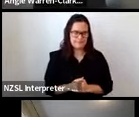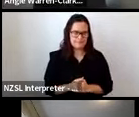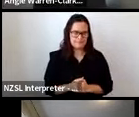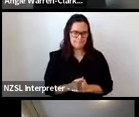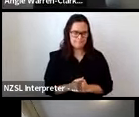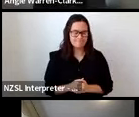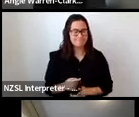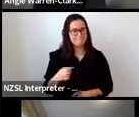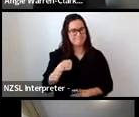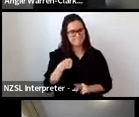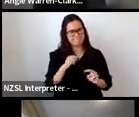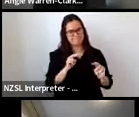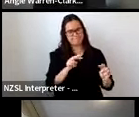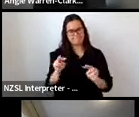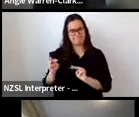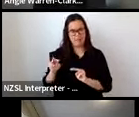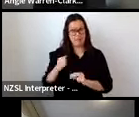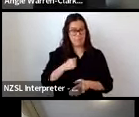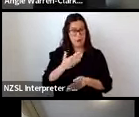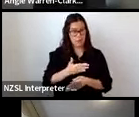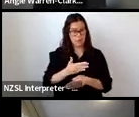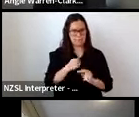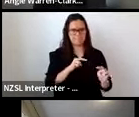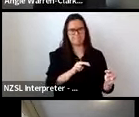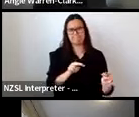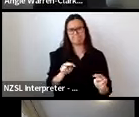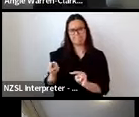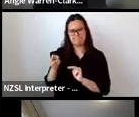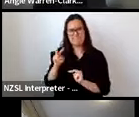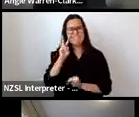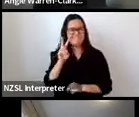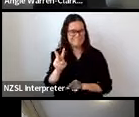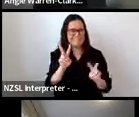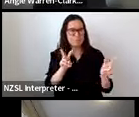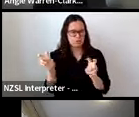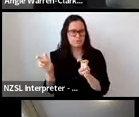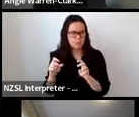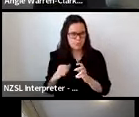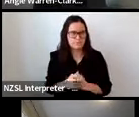I'm seeing within the sector are that